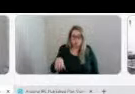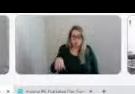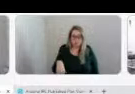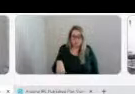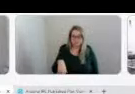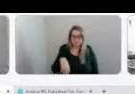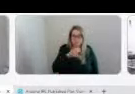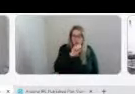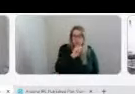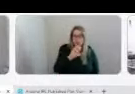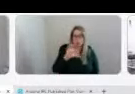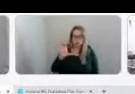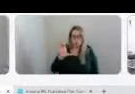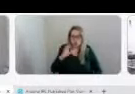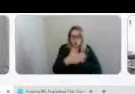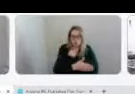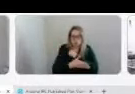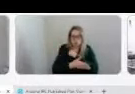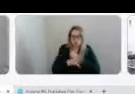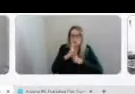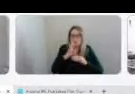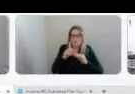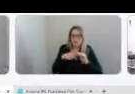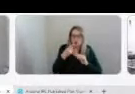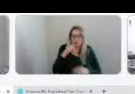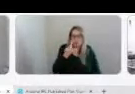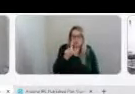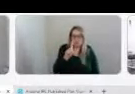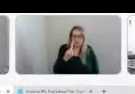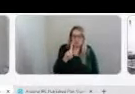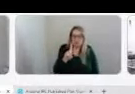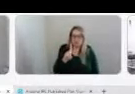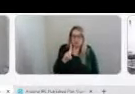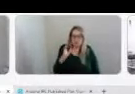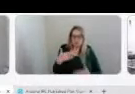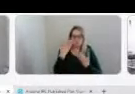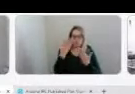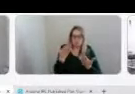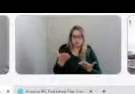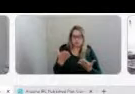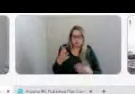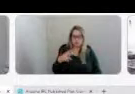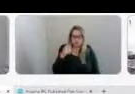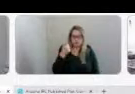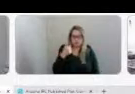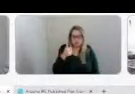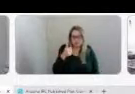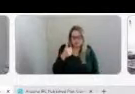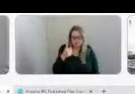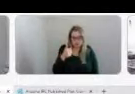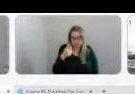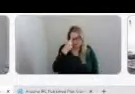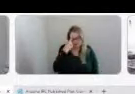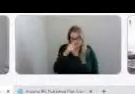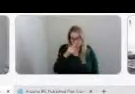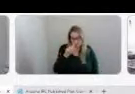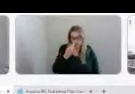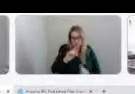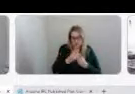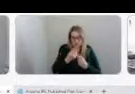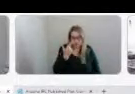cruz county and i would like to speak about legislative district proposal uh 10 for district